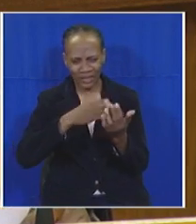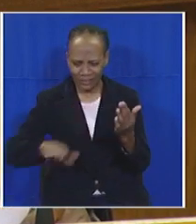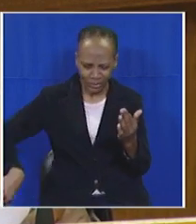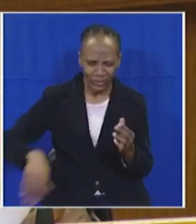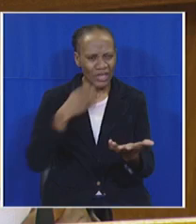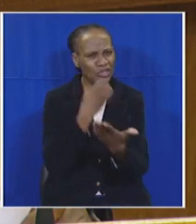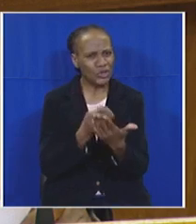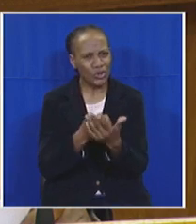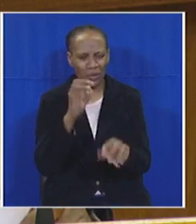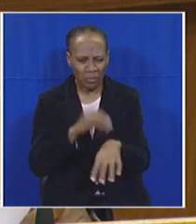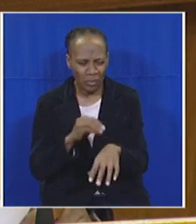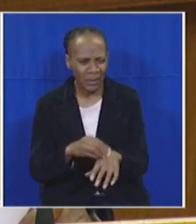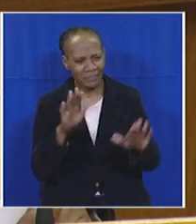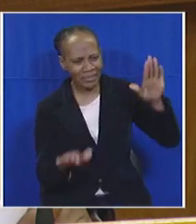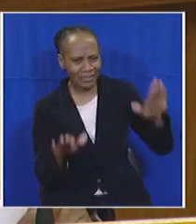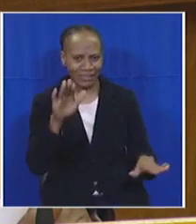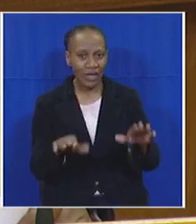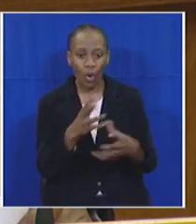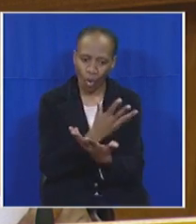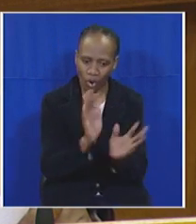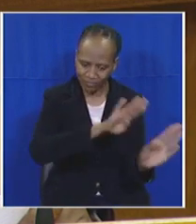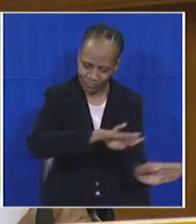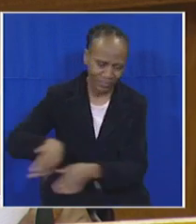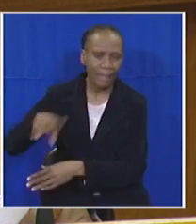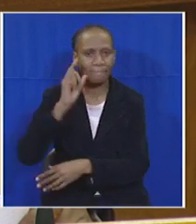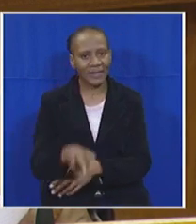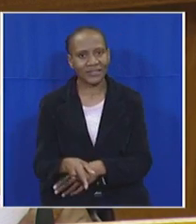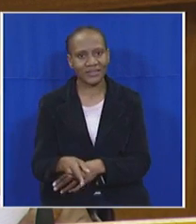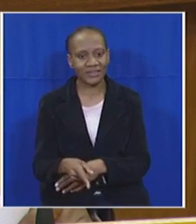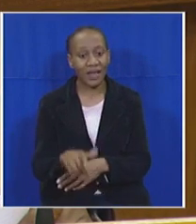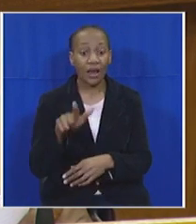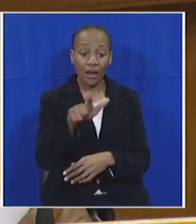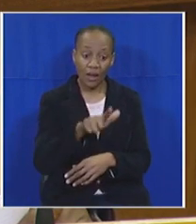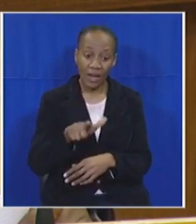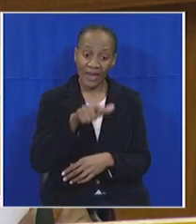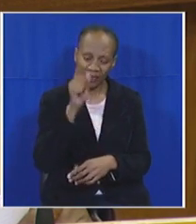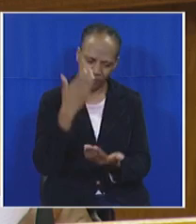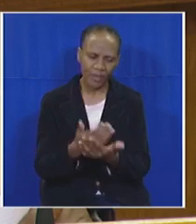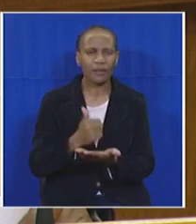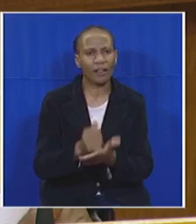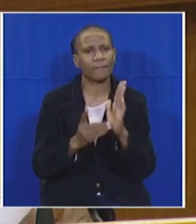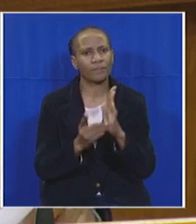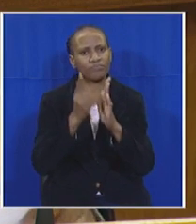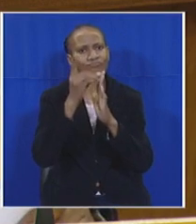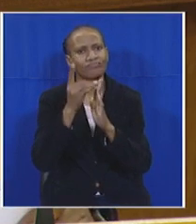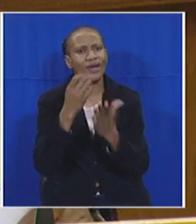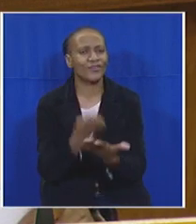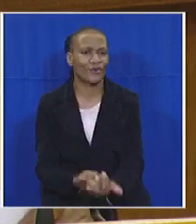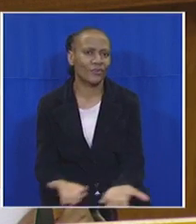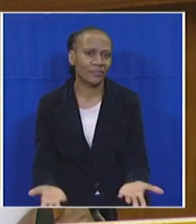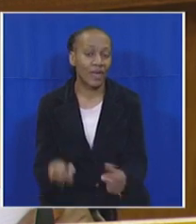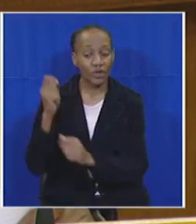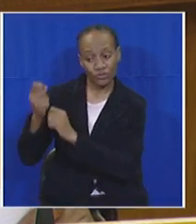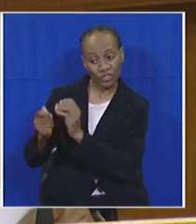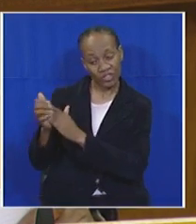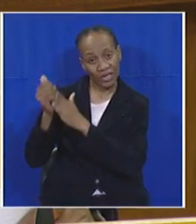economic disparities, instability, and insecurity. Land is the primary asset for development and economic growth for traditional leaders